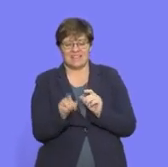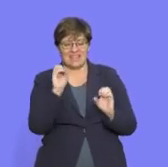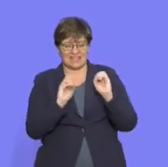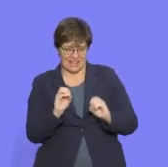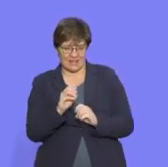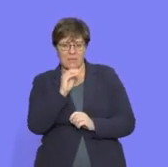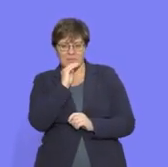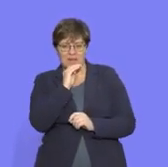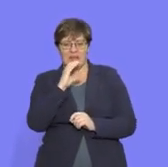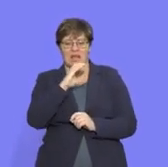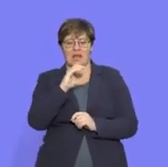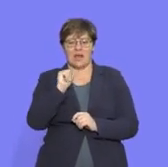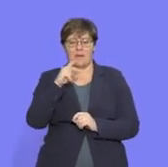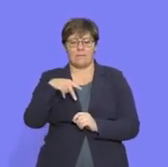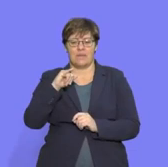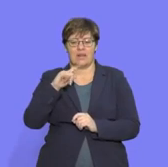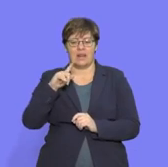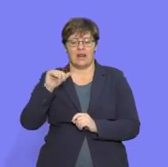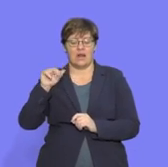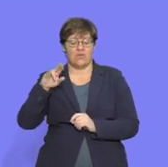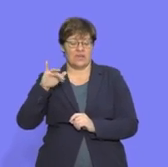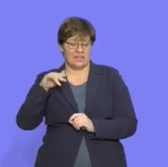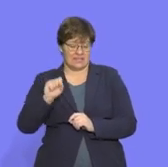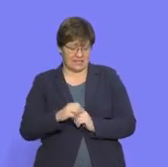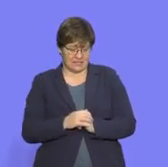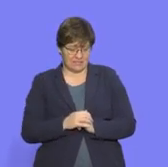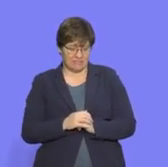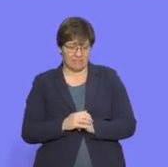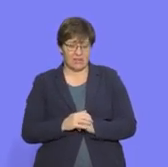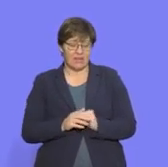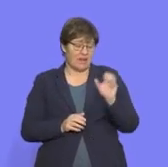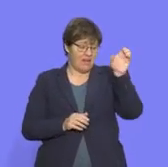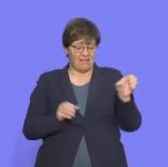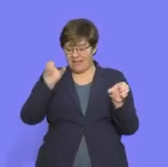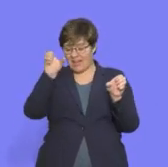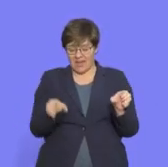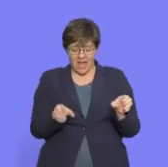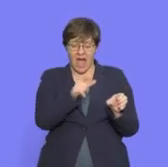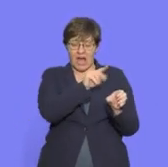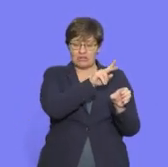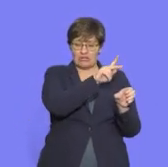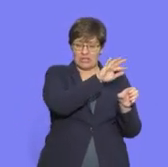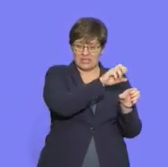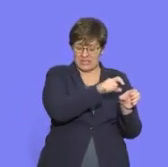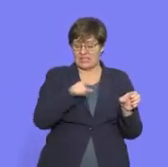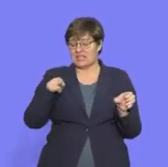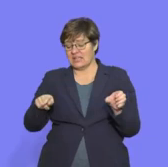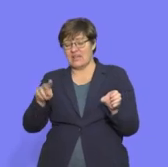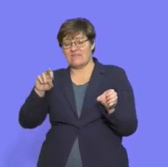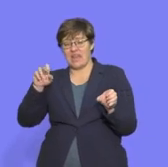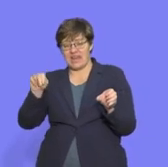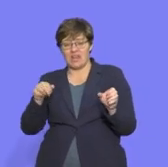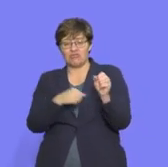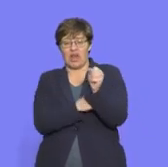to be the capillaries. Now guys, when we look at the artery and the vein, they are slightly different in structure because